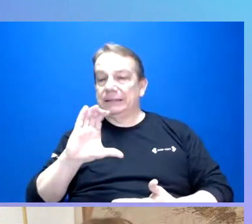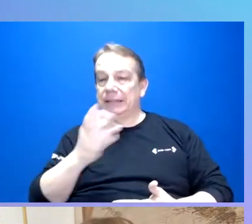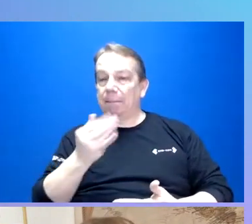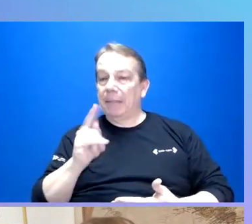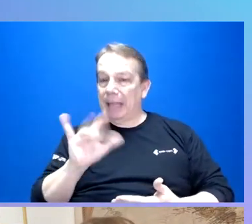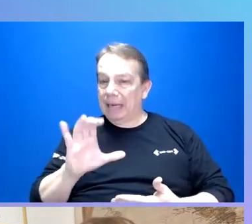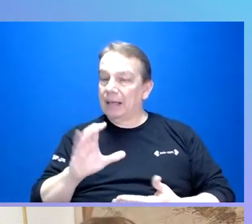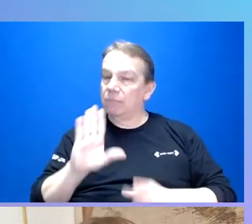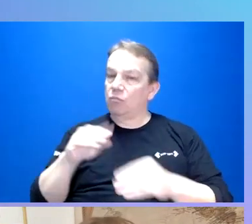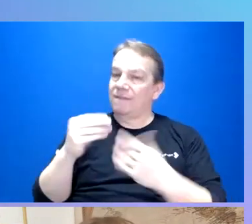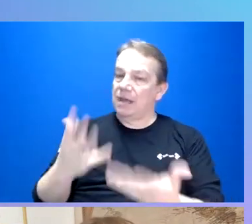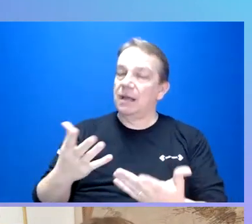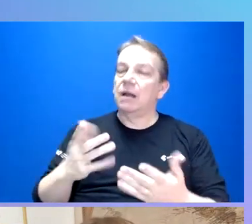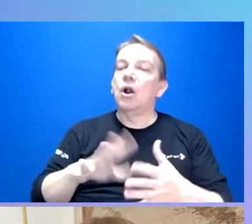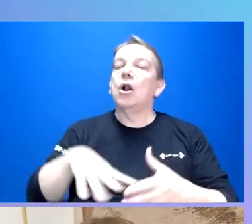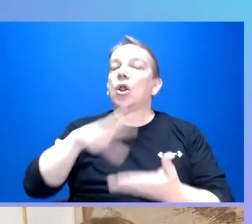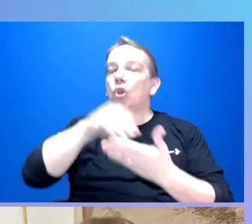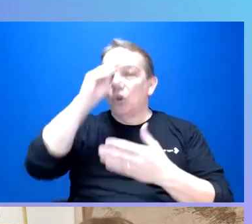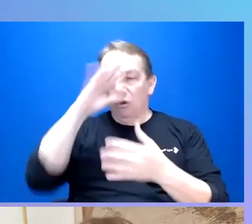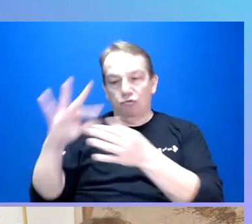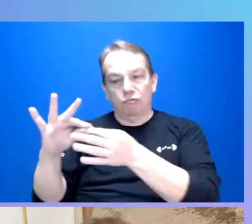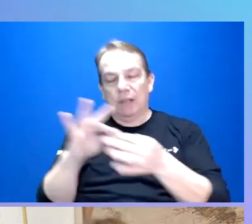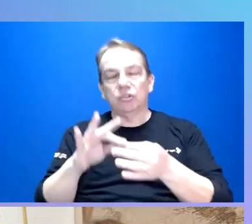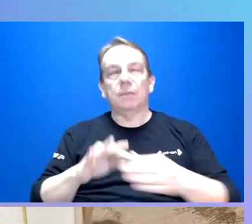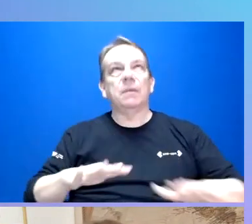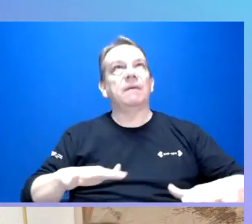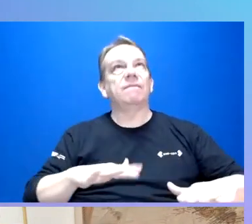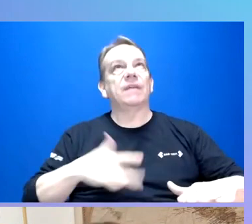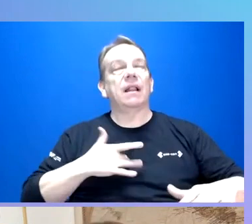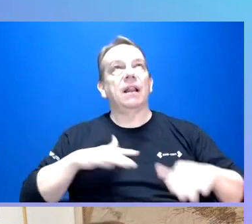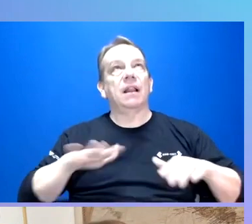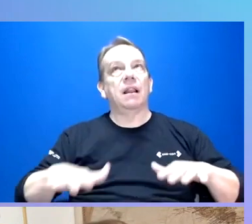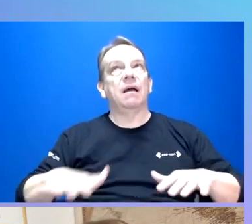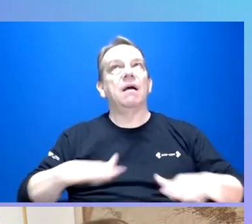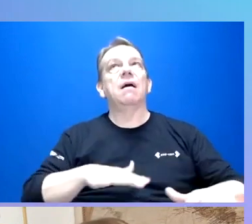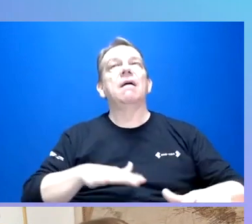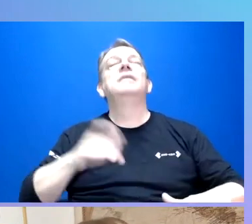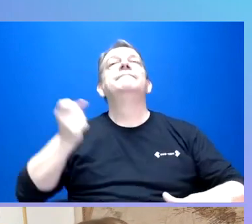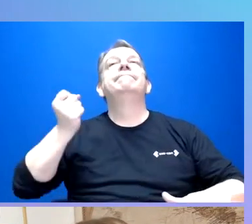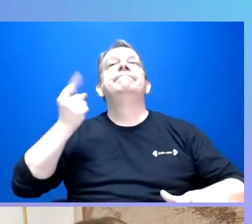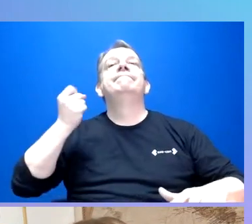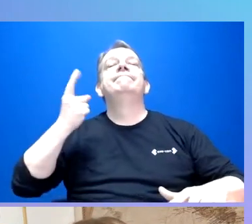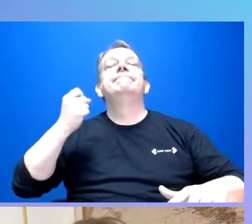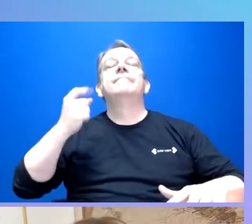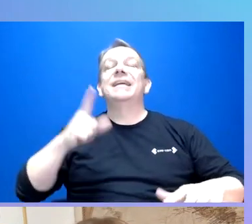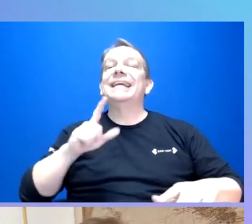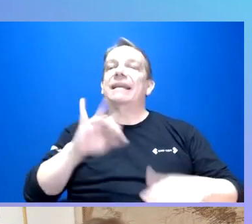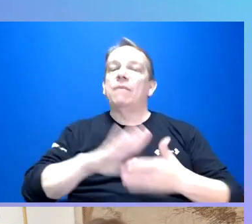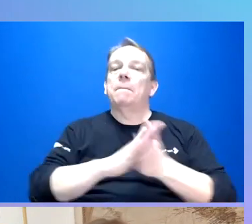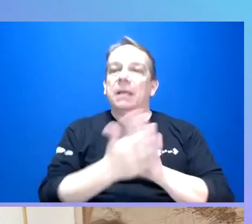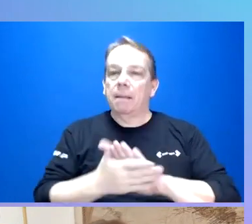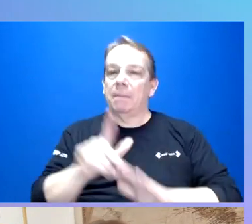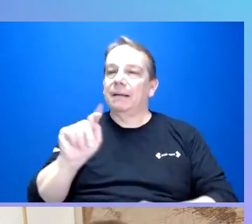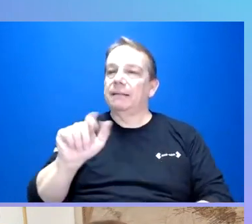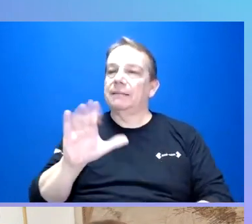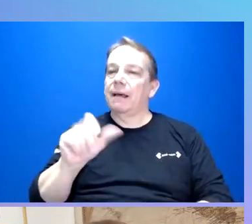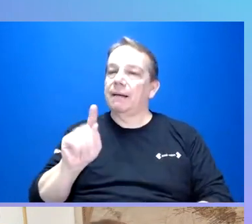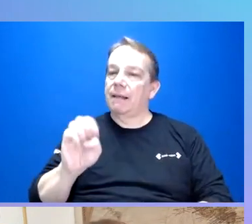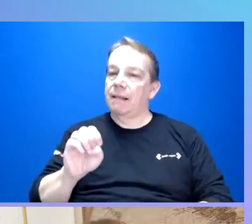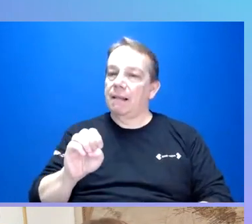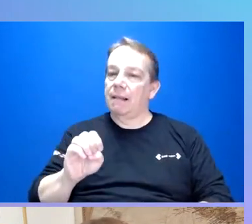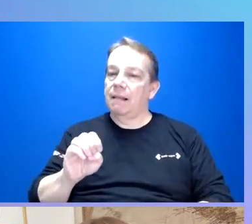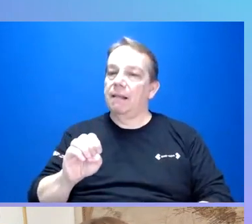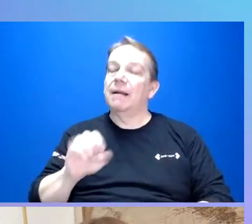learn the relationships of the components through touch, but only if those images are made tactile. And so this